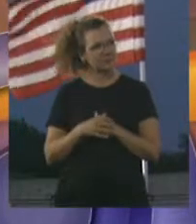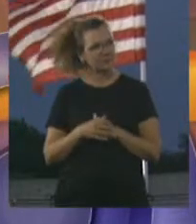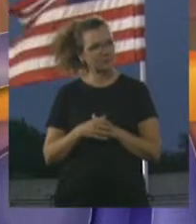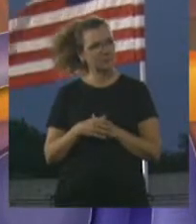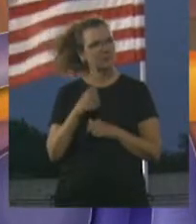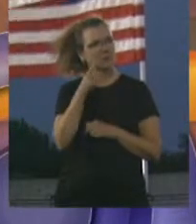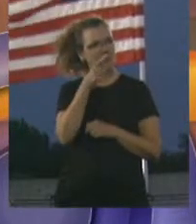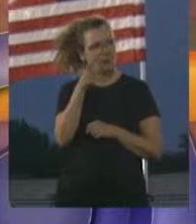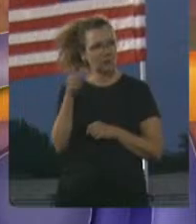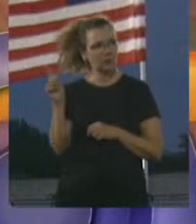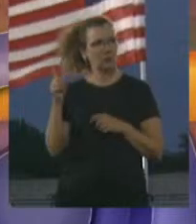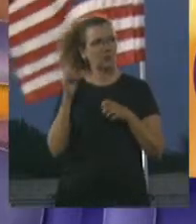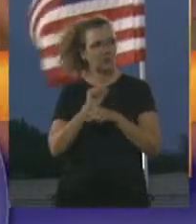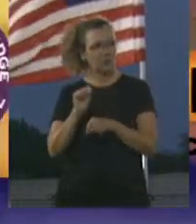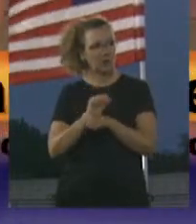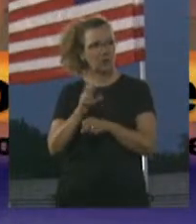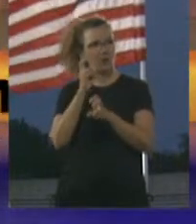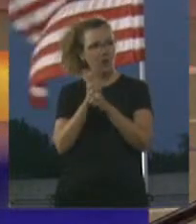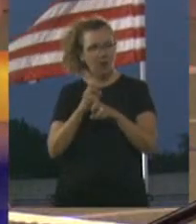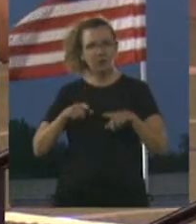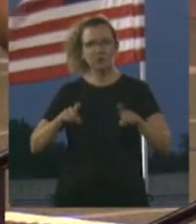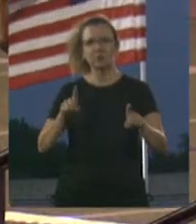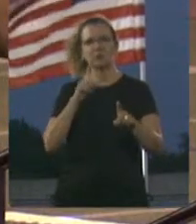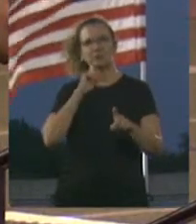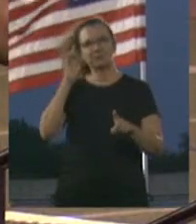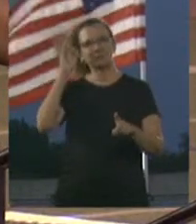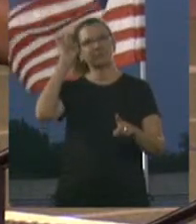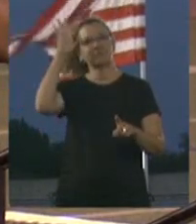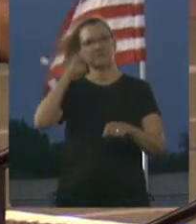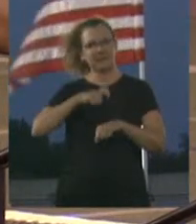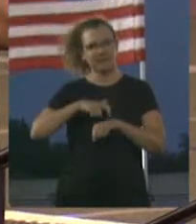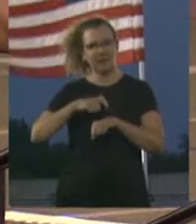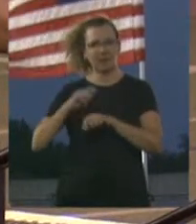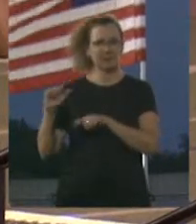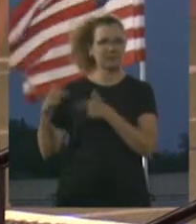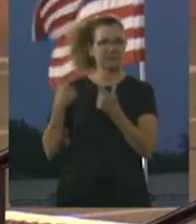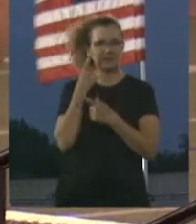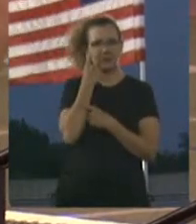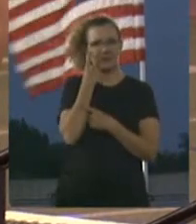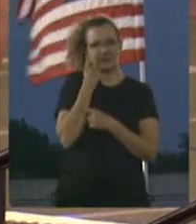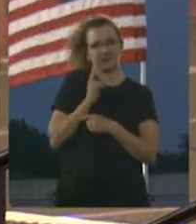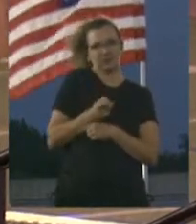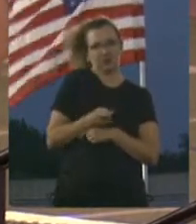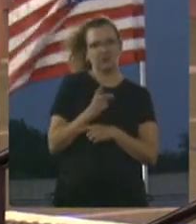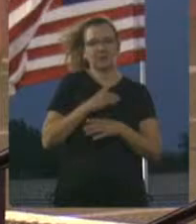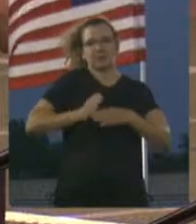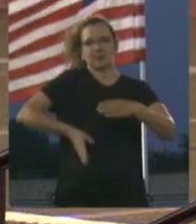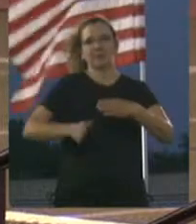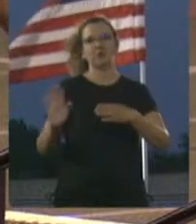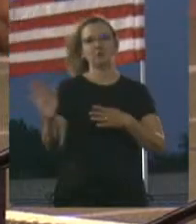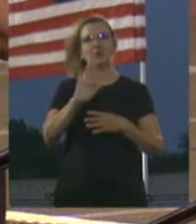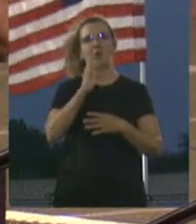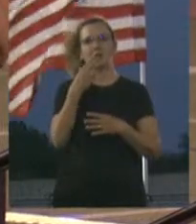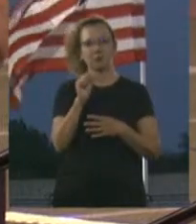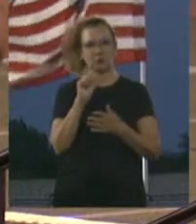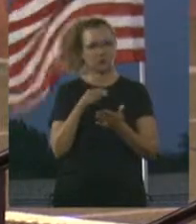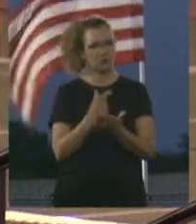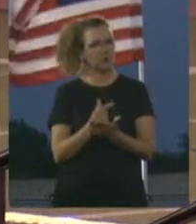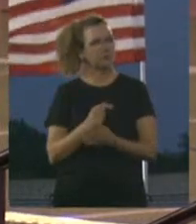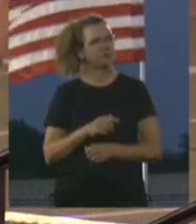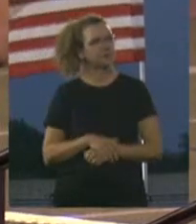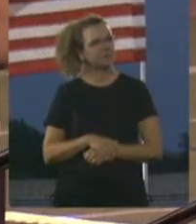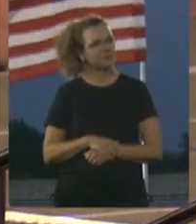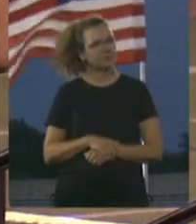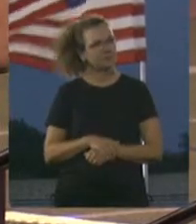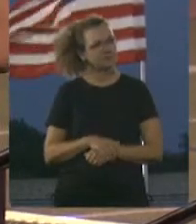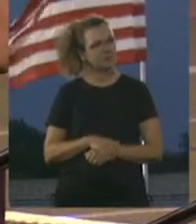You have worked hard during some of the most difficult times in recent history to complete your high school education. Whether you'll be